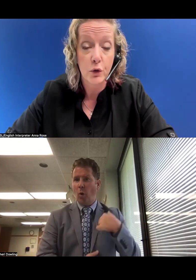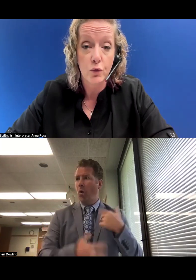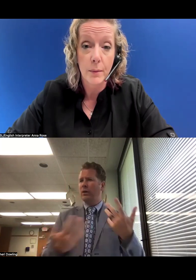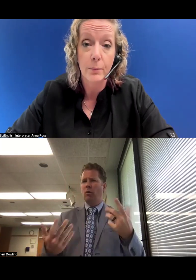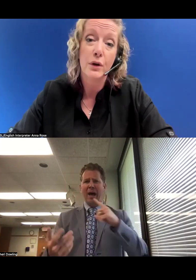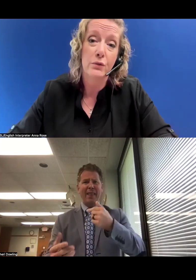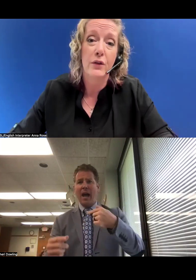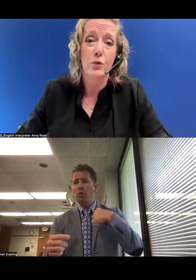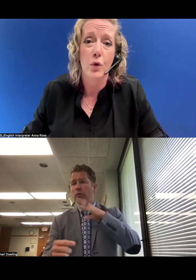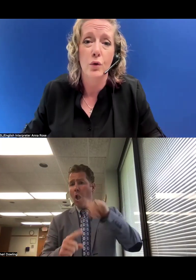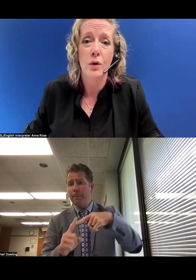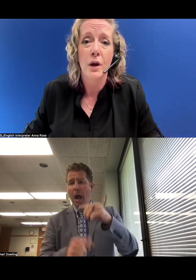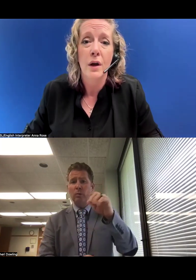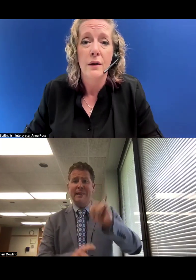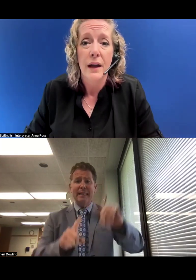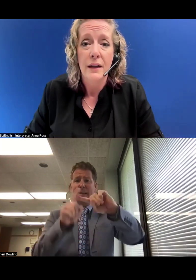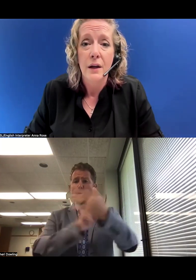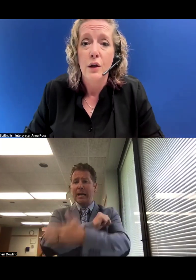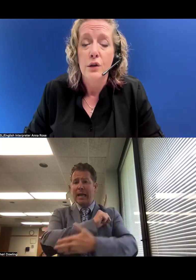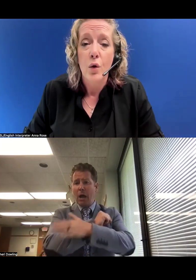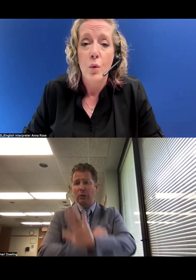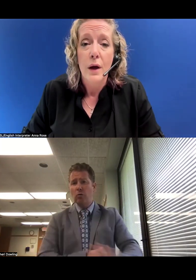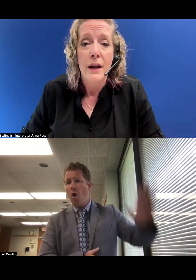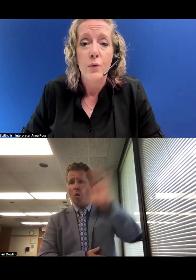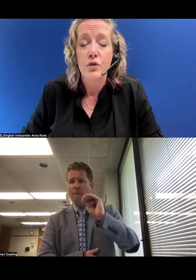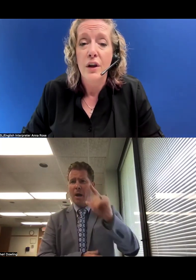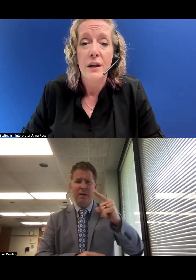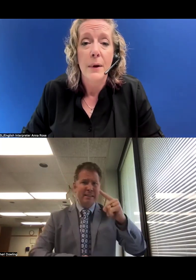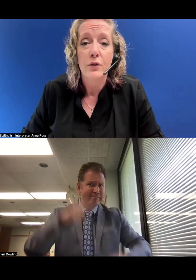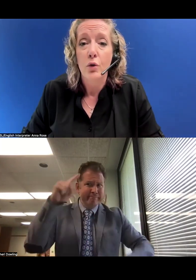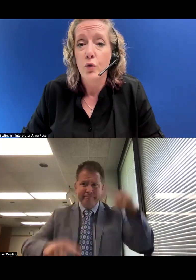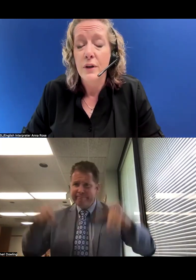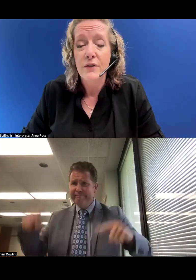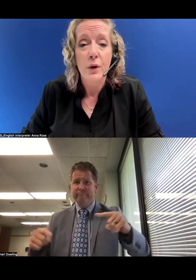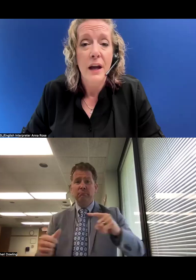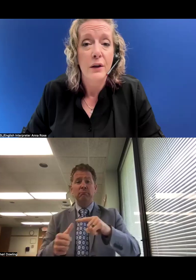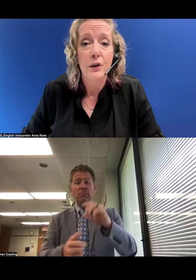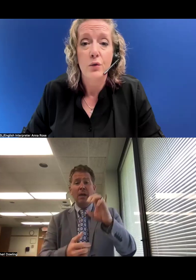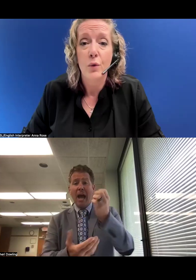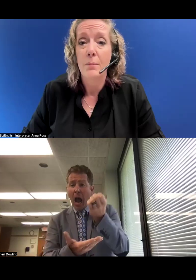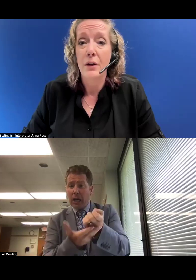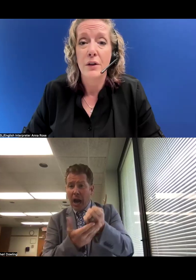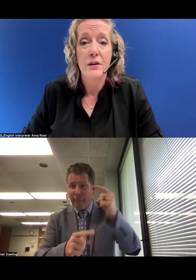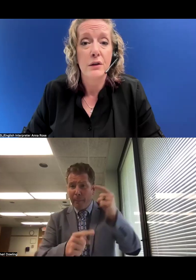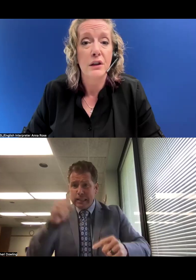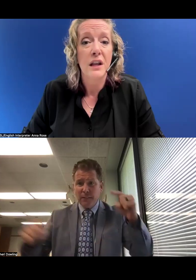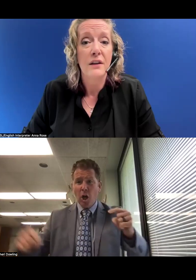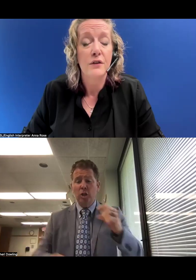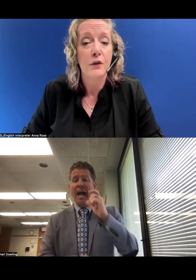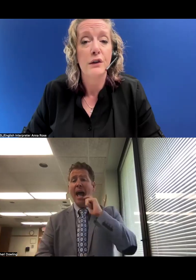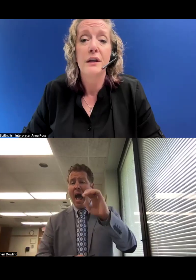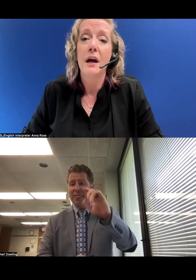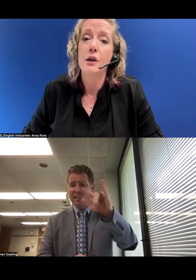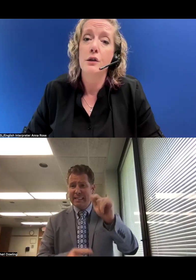those of you who remember, it's rather rural. Okay, so if we're talking about the 24 counties throughout Maryland, there's a lot